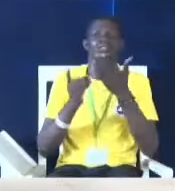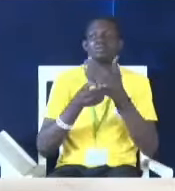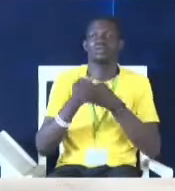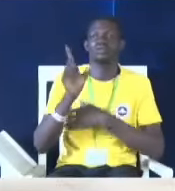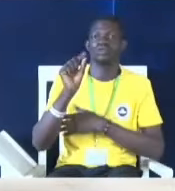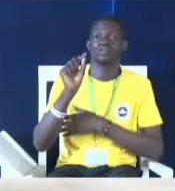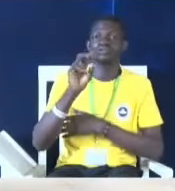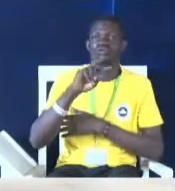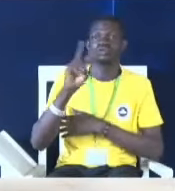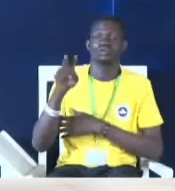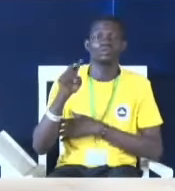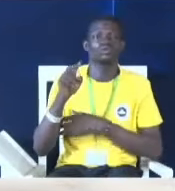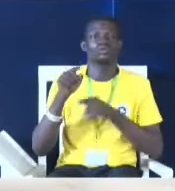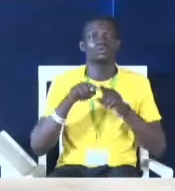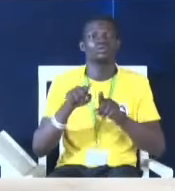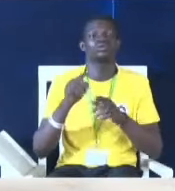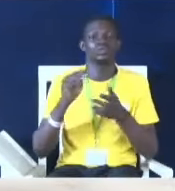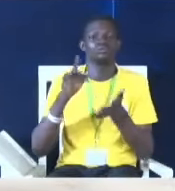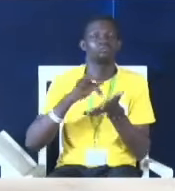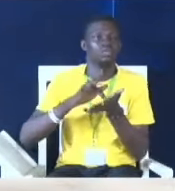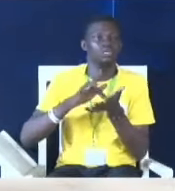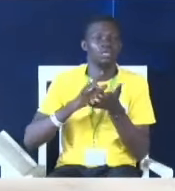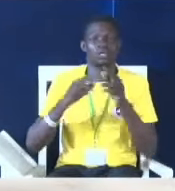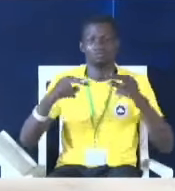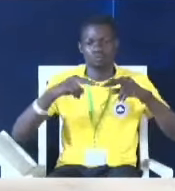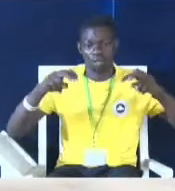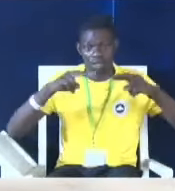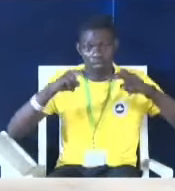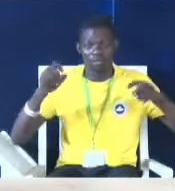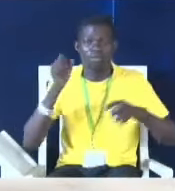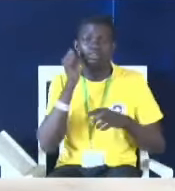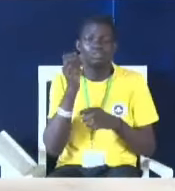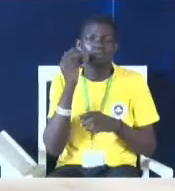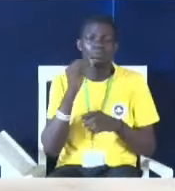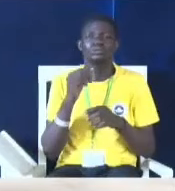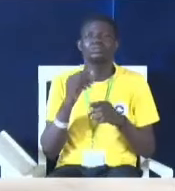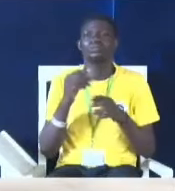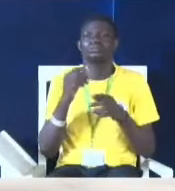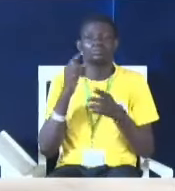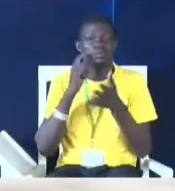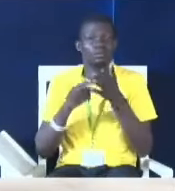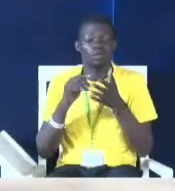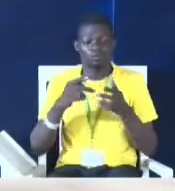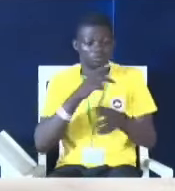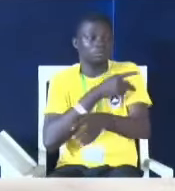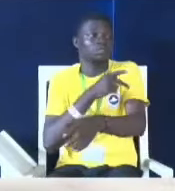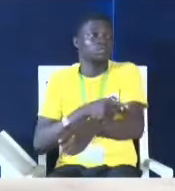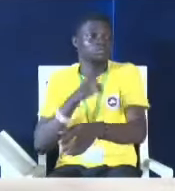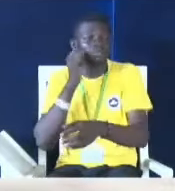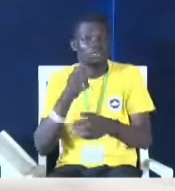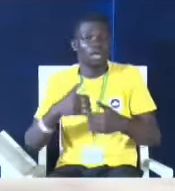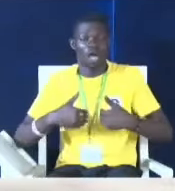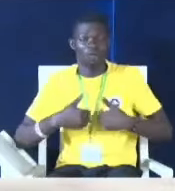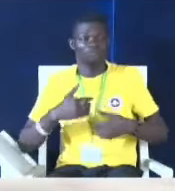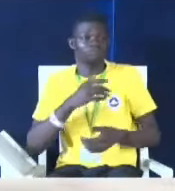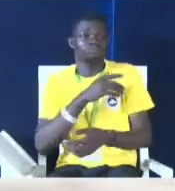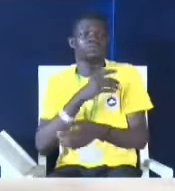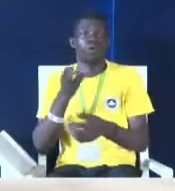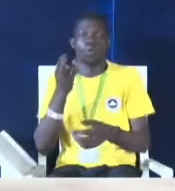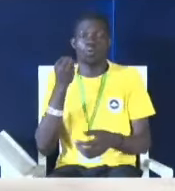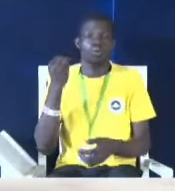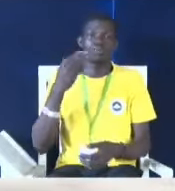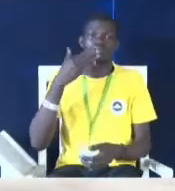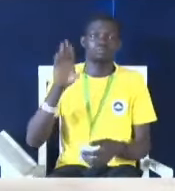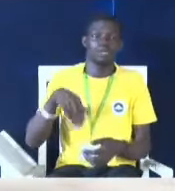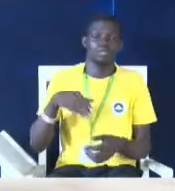2022, during a medical scan, she was told that the pregnancy she was carrying was bad,